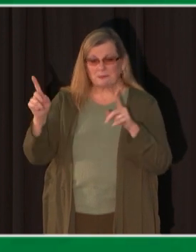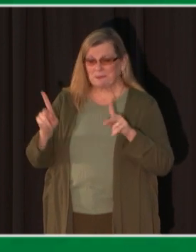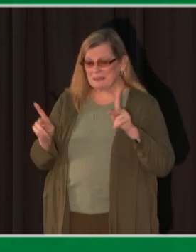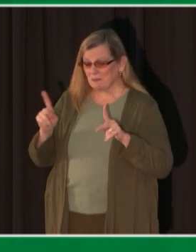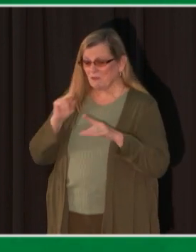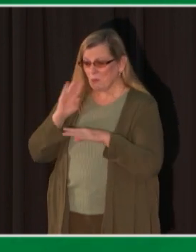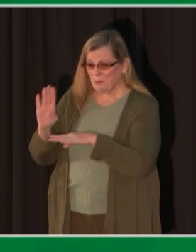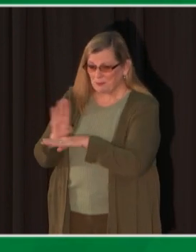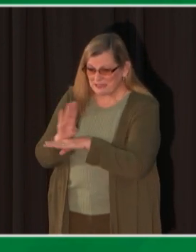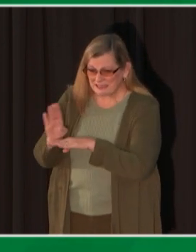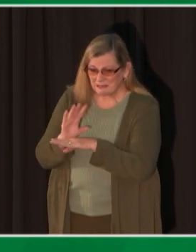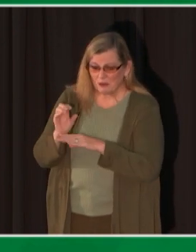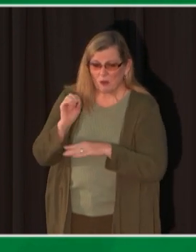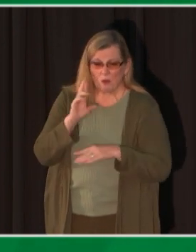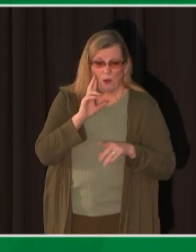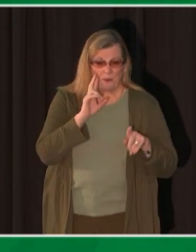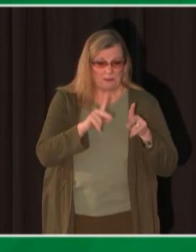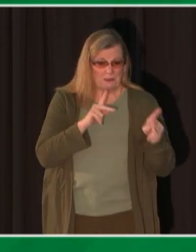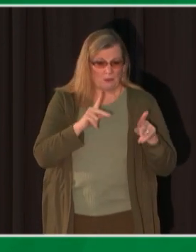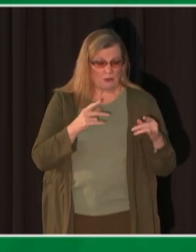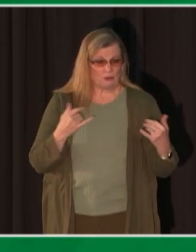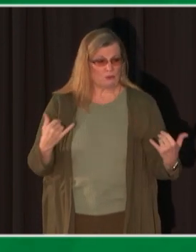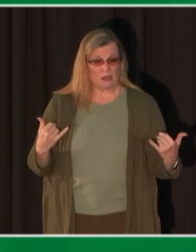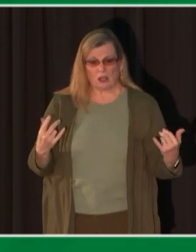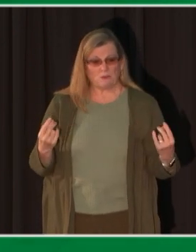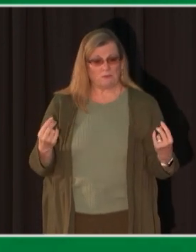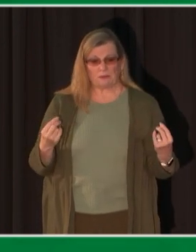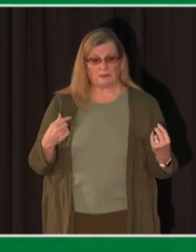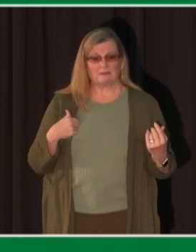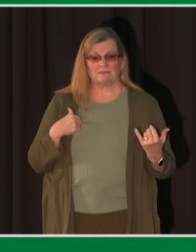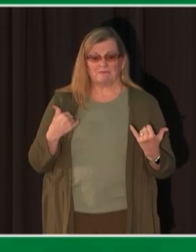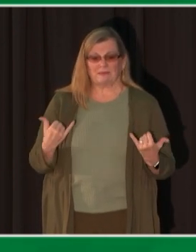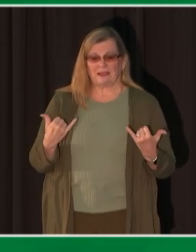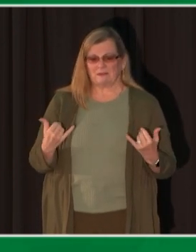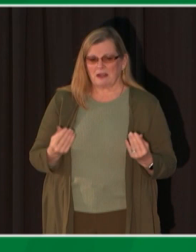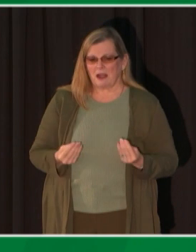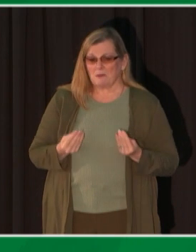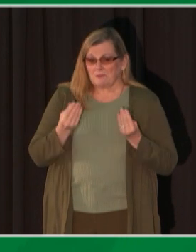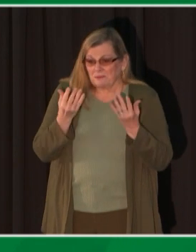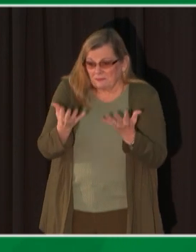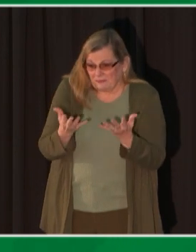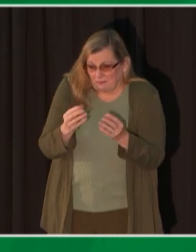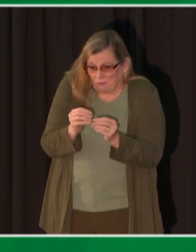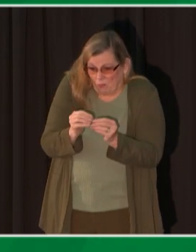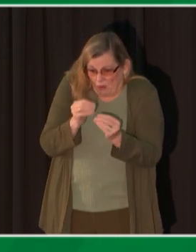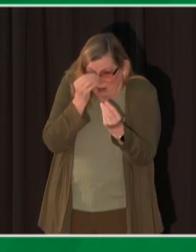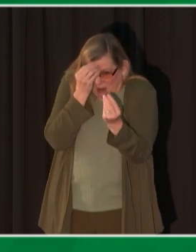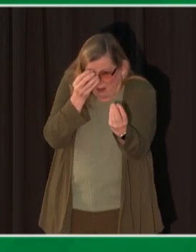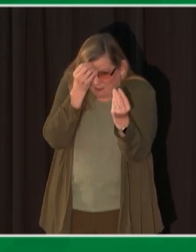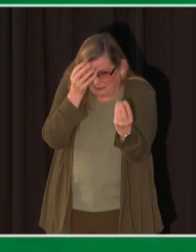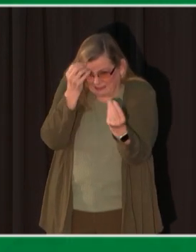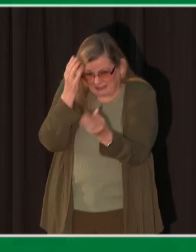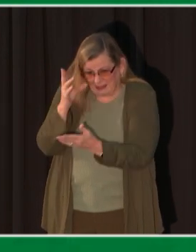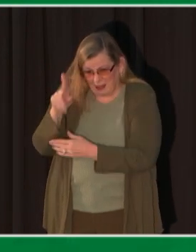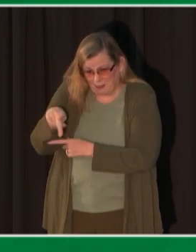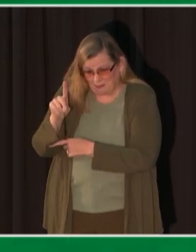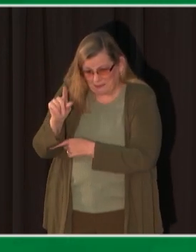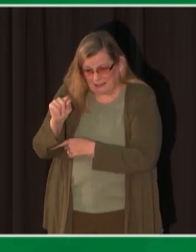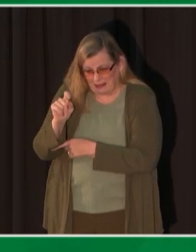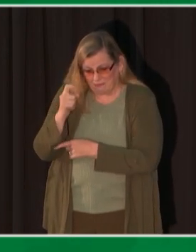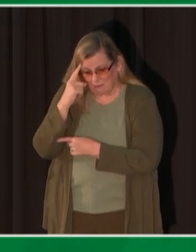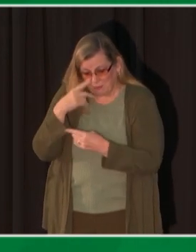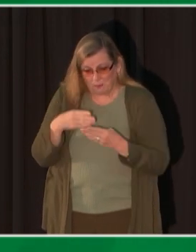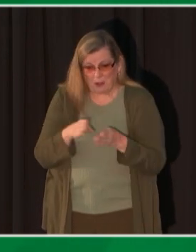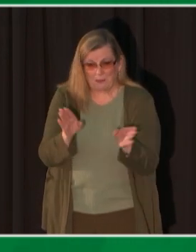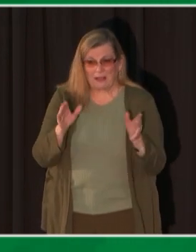Today, I'm pleased to provide an update on a private effort, and I'm pleased to share that